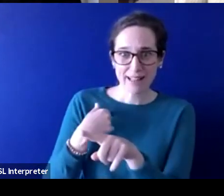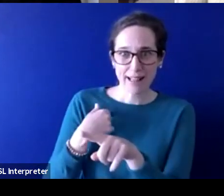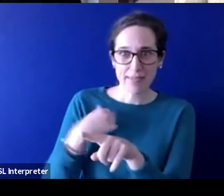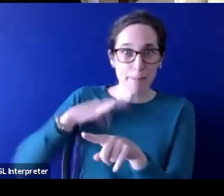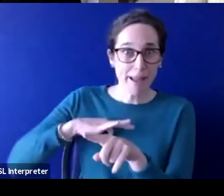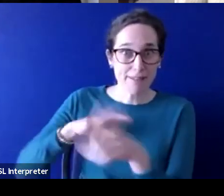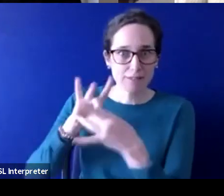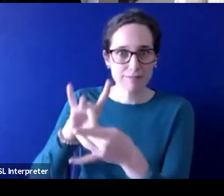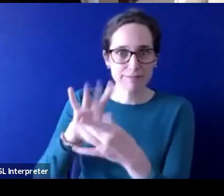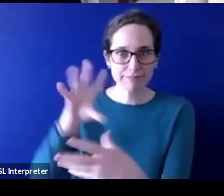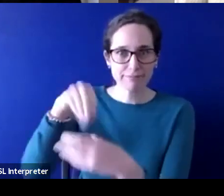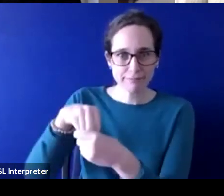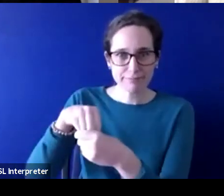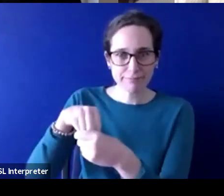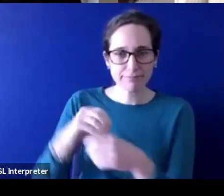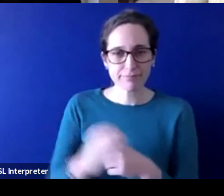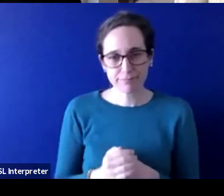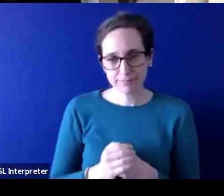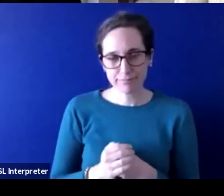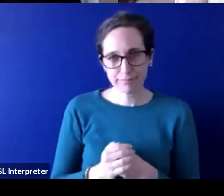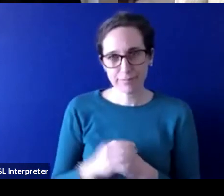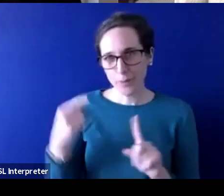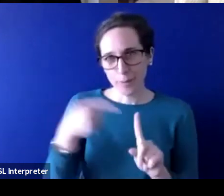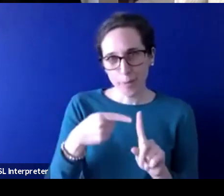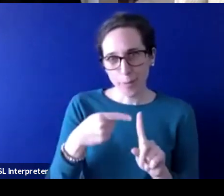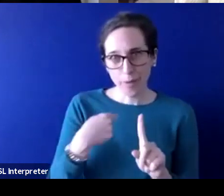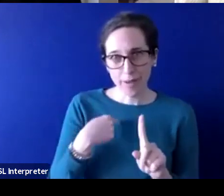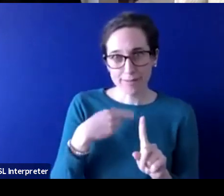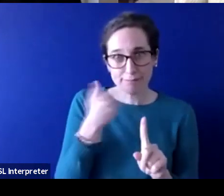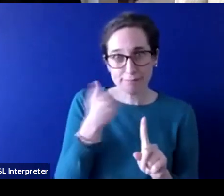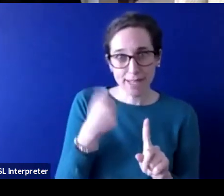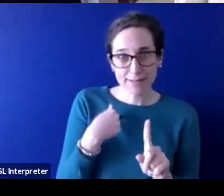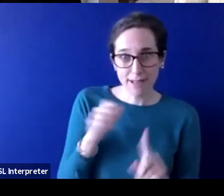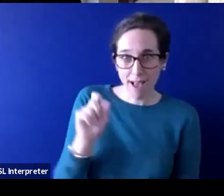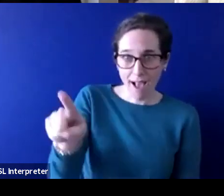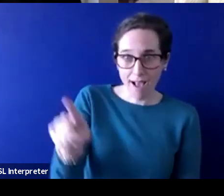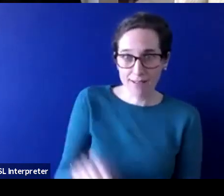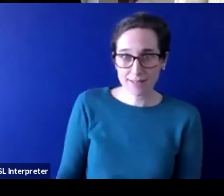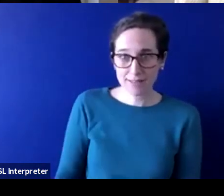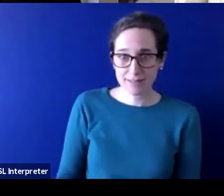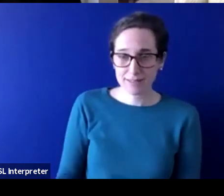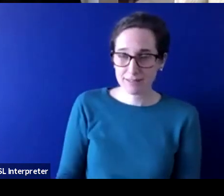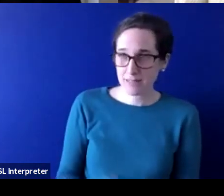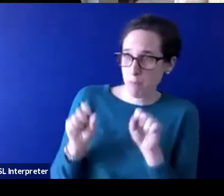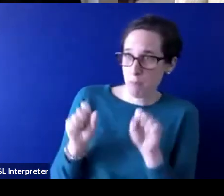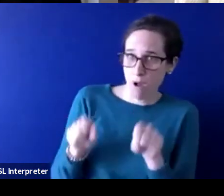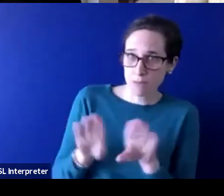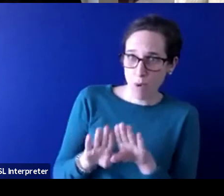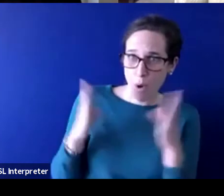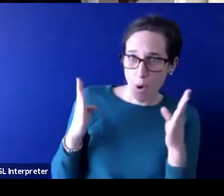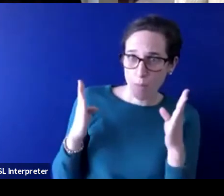There's nothing, all I can say, like I said, is just ask them, hey, is there any way, just open it up, don't let us just